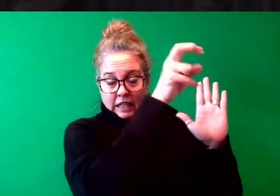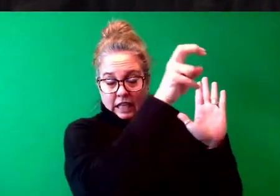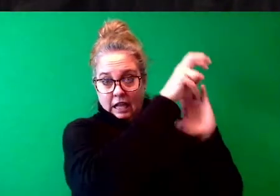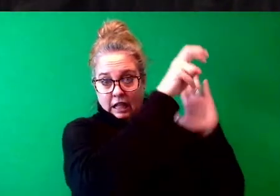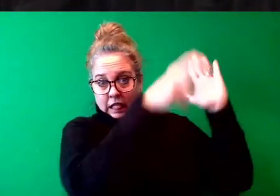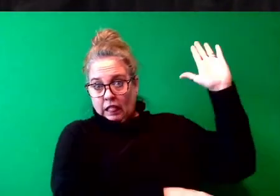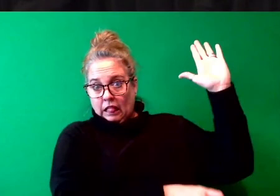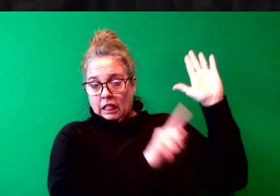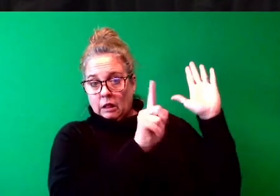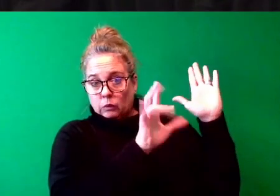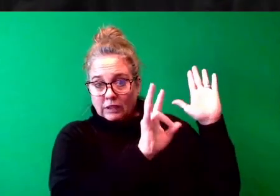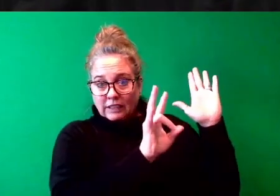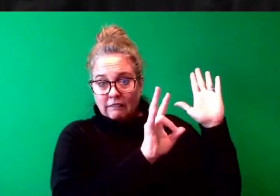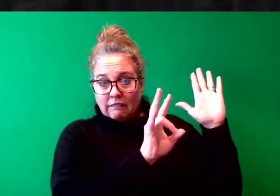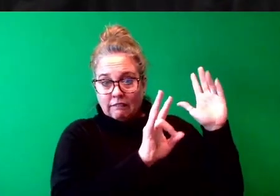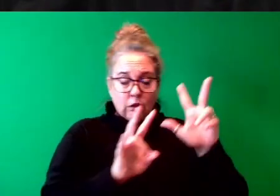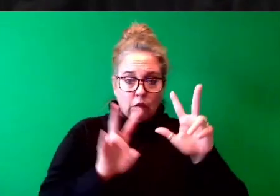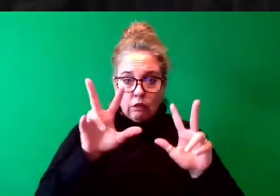do you want?